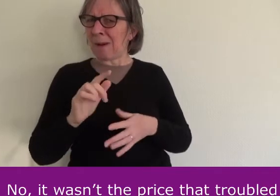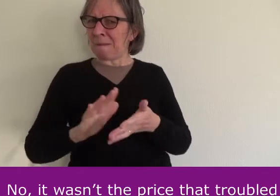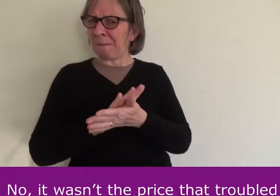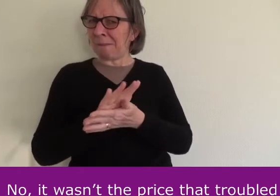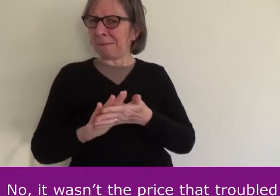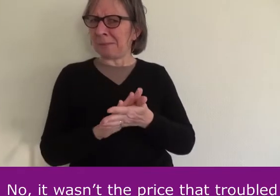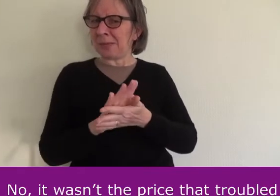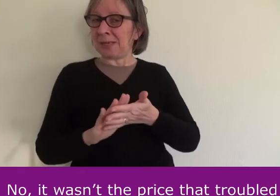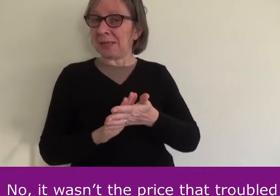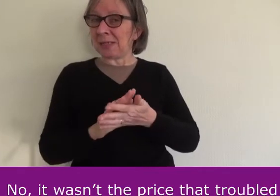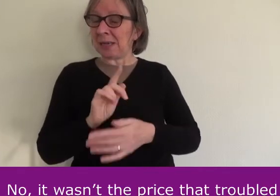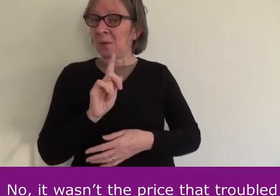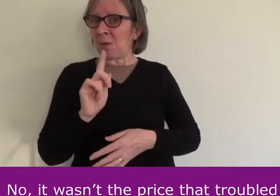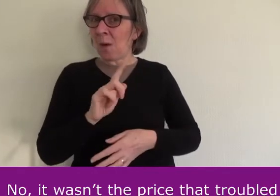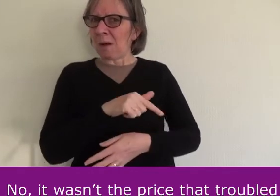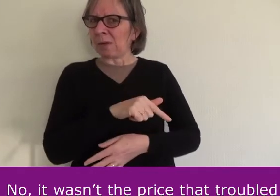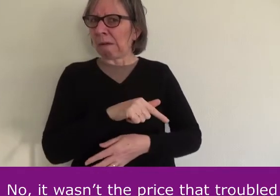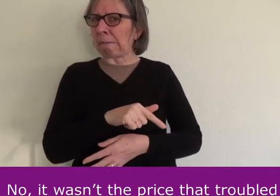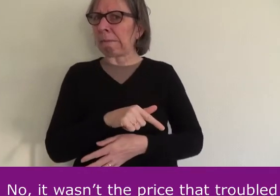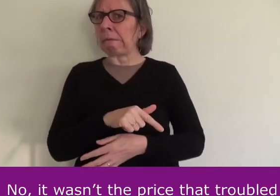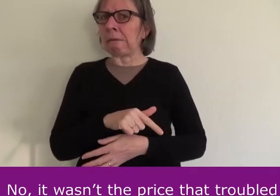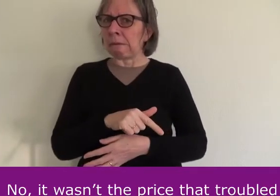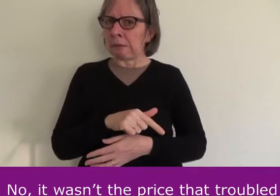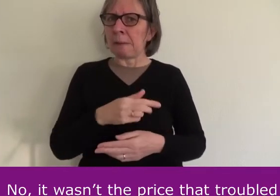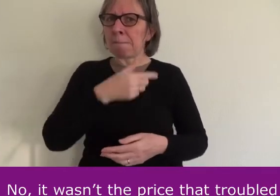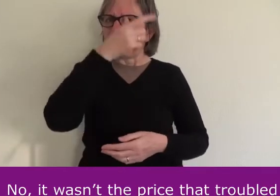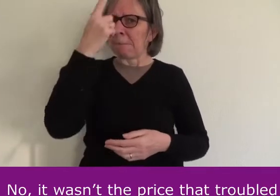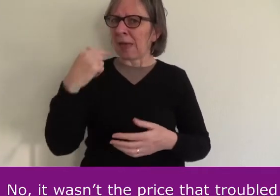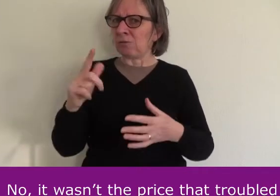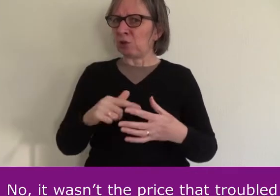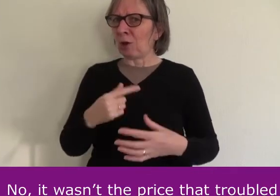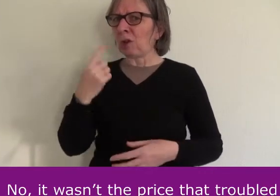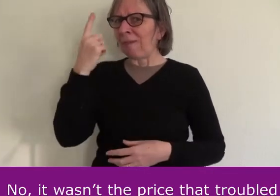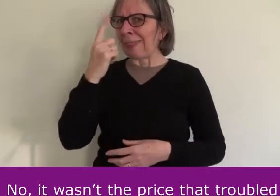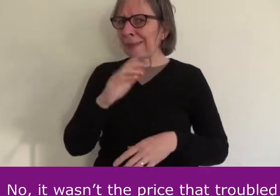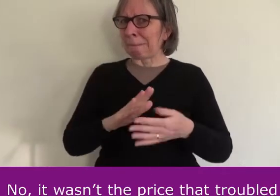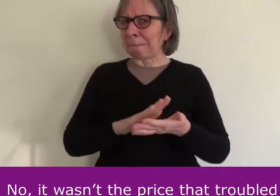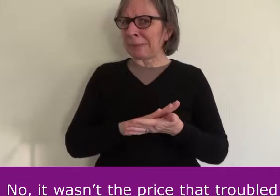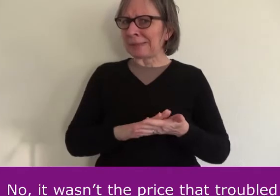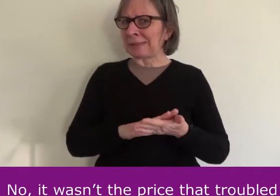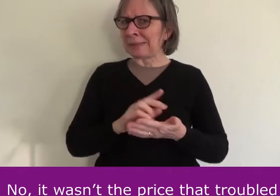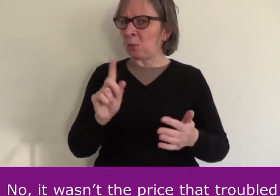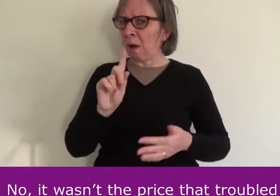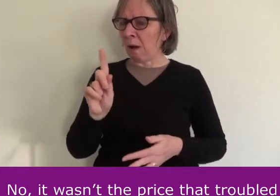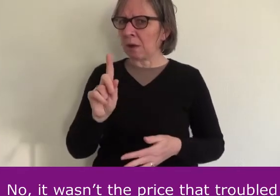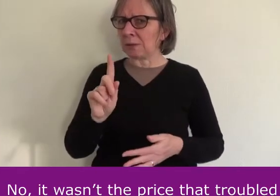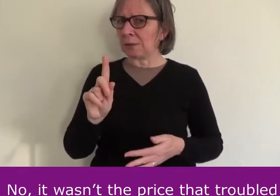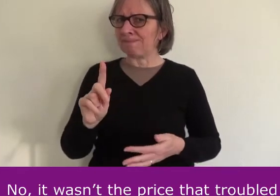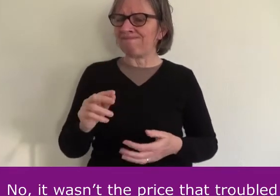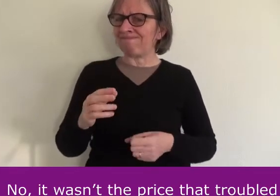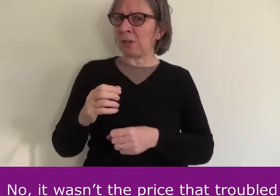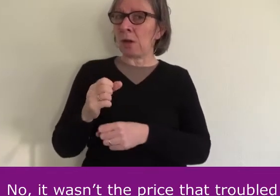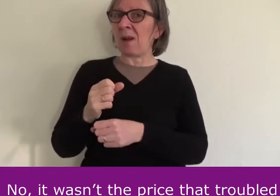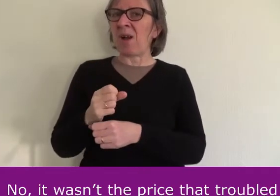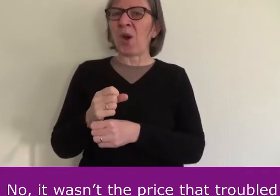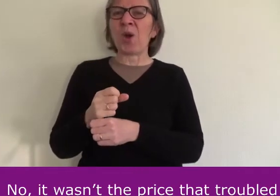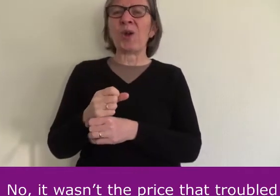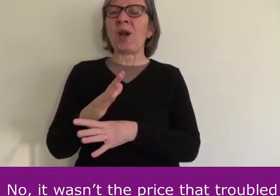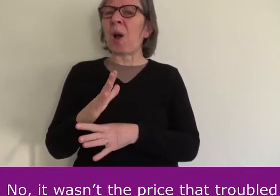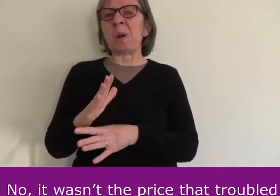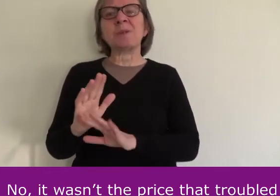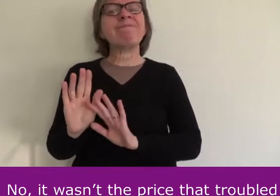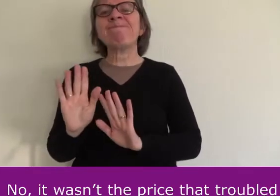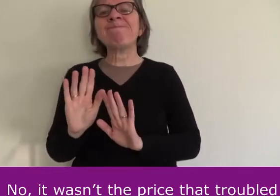the possible meaning his parents might have read into our presence when we'd gone. Not the